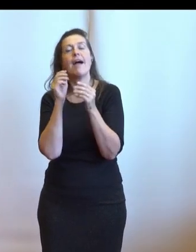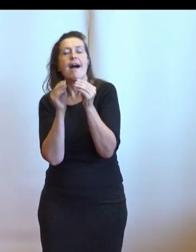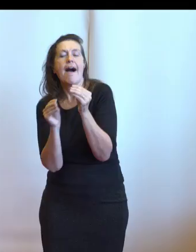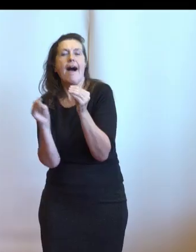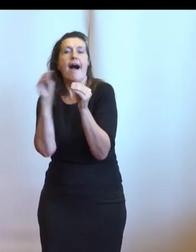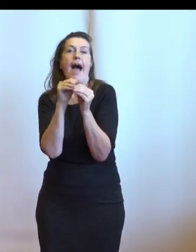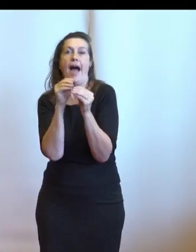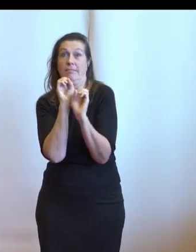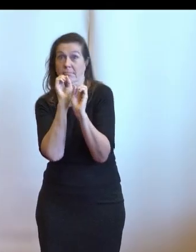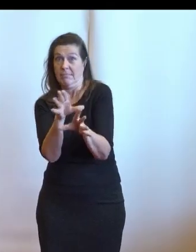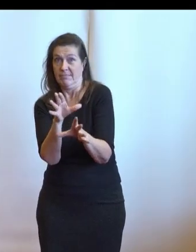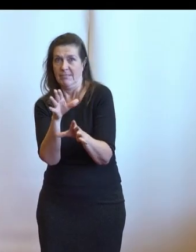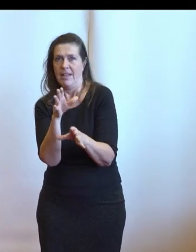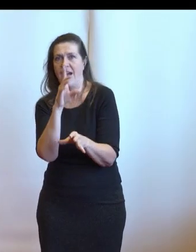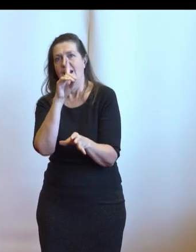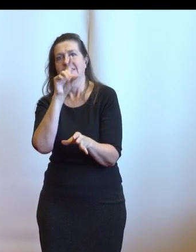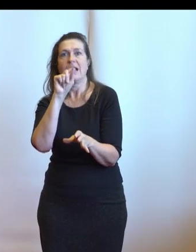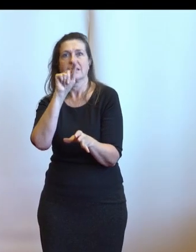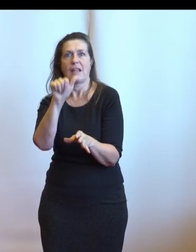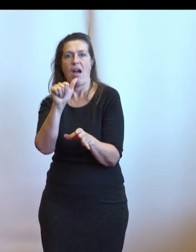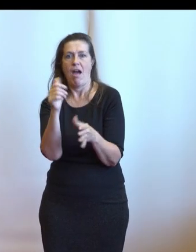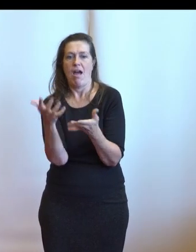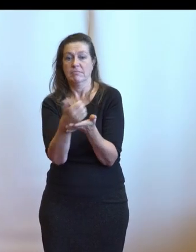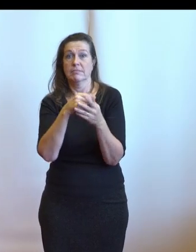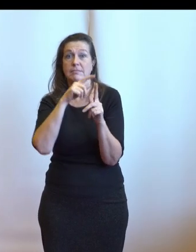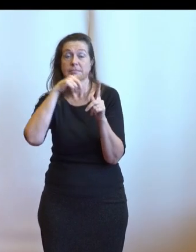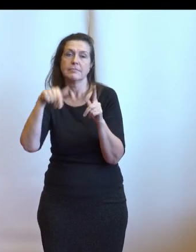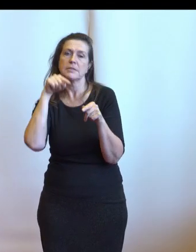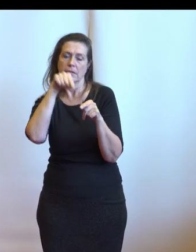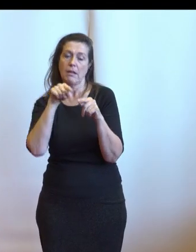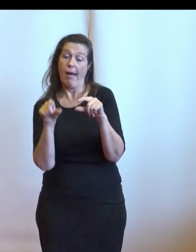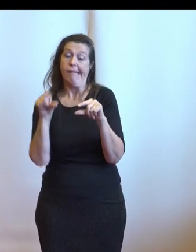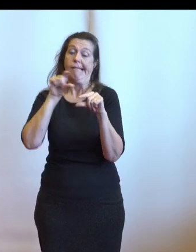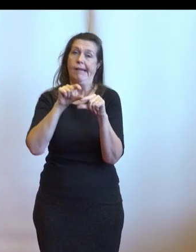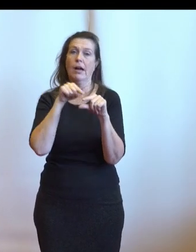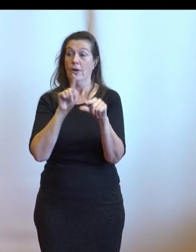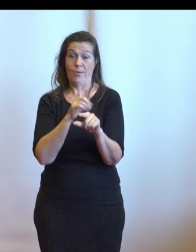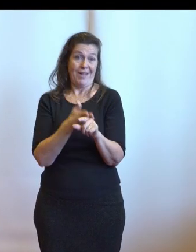additional data that I want to share with you in complement to what the